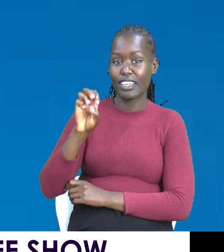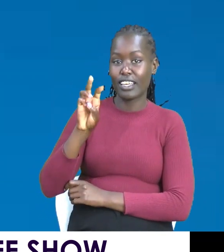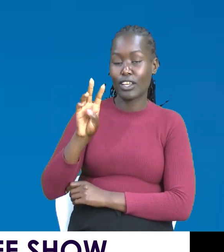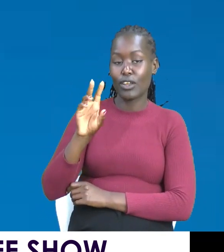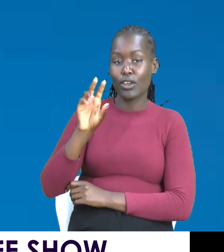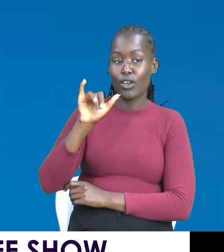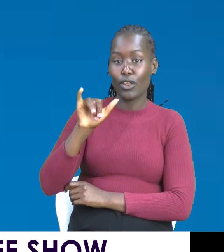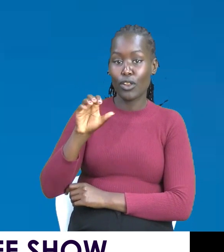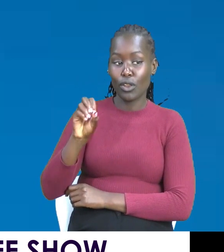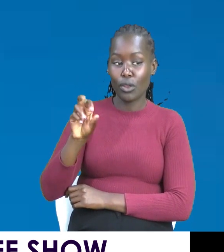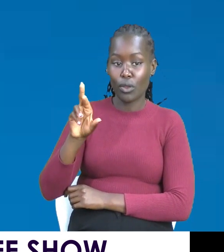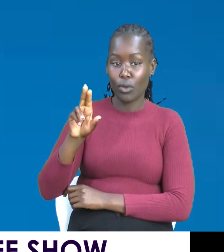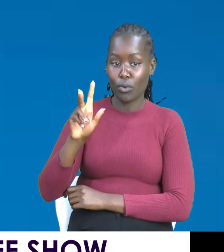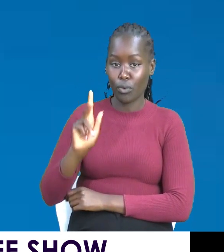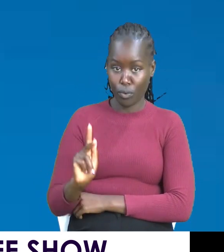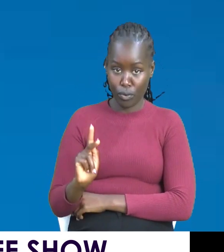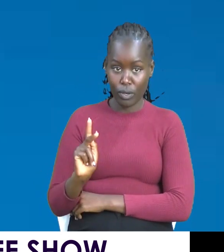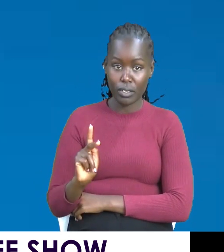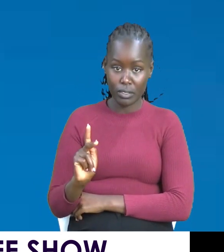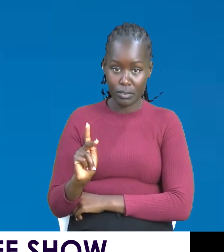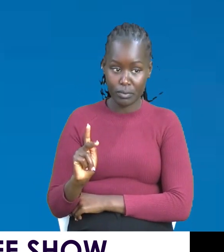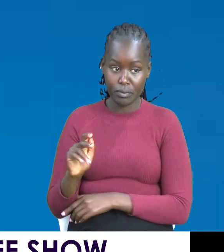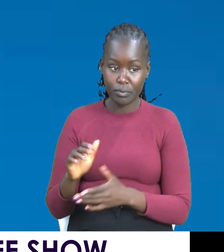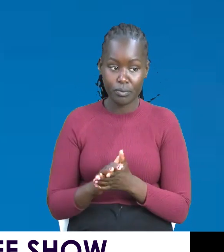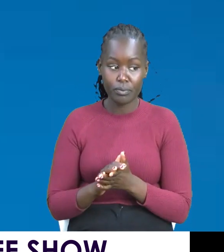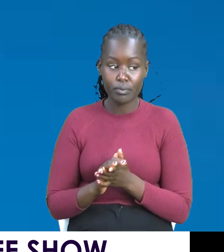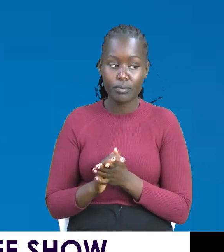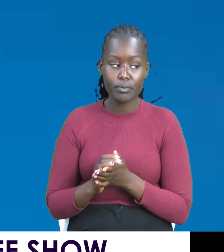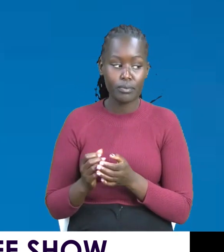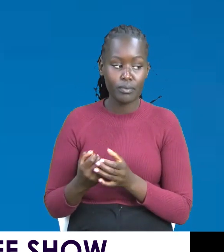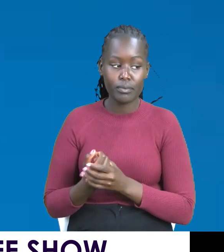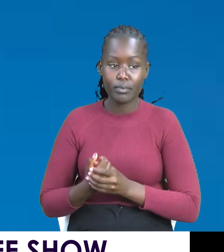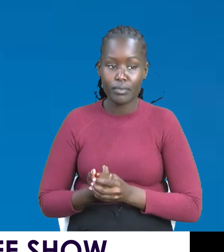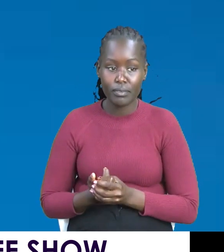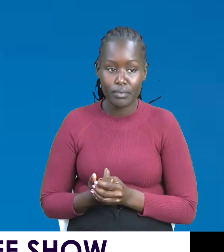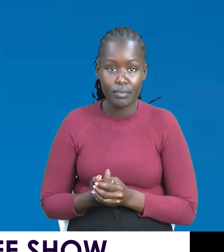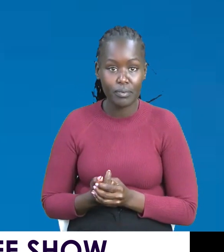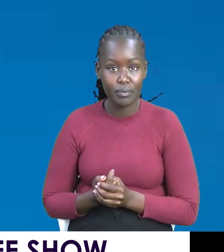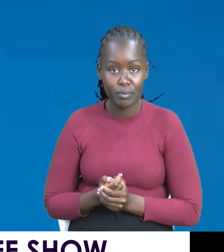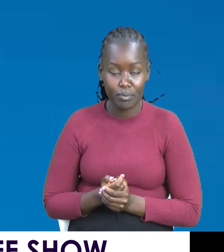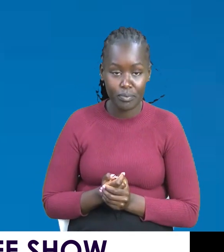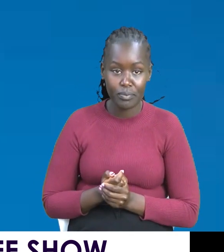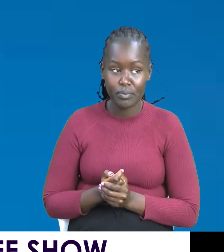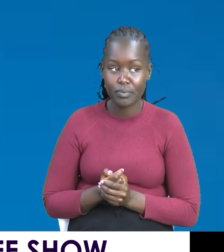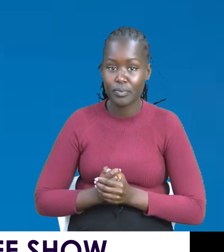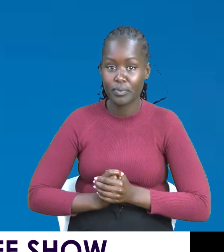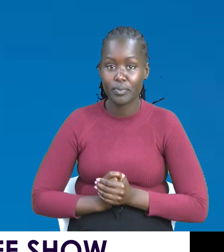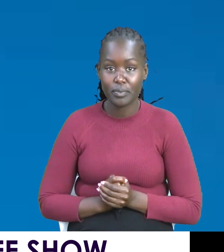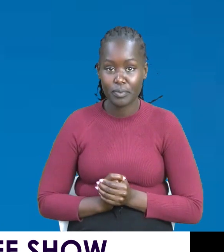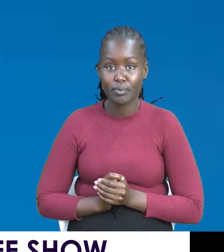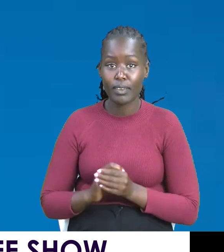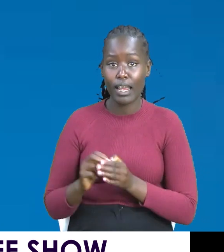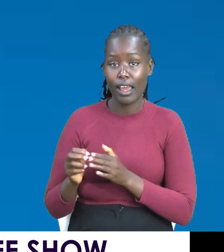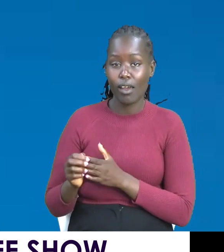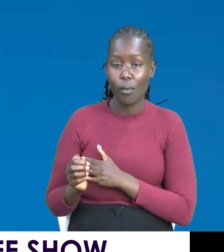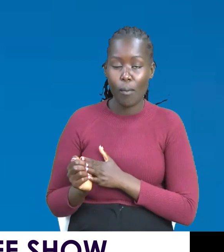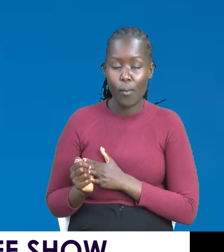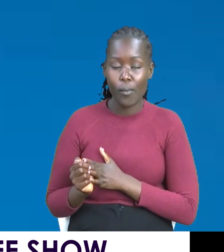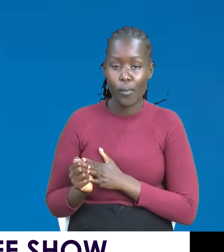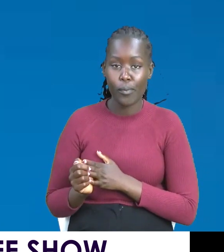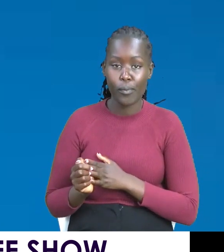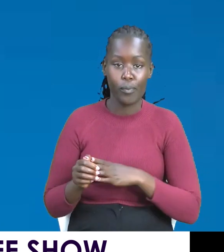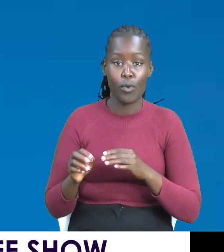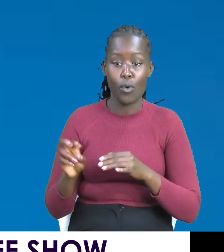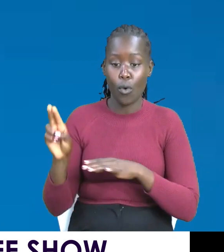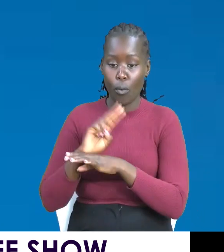Johannesburg. We feel that grass is greener in the other side. It looks greener on the other side. So